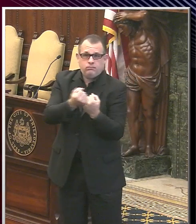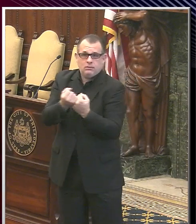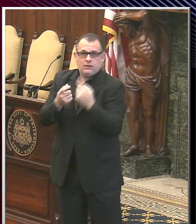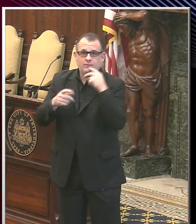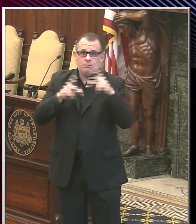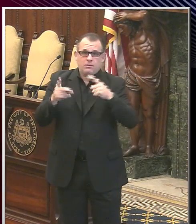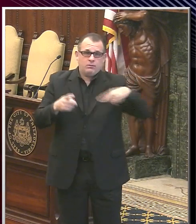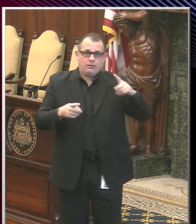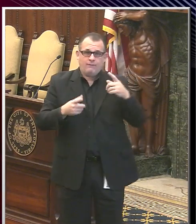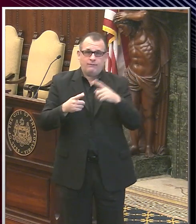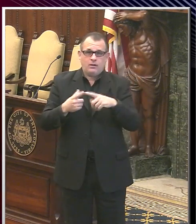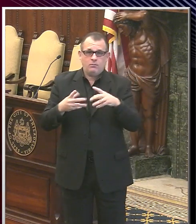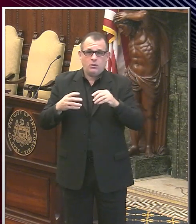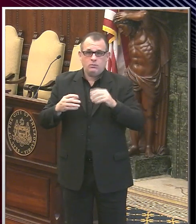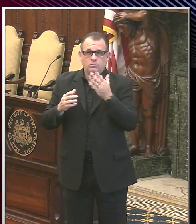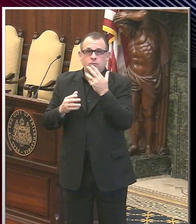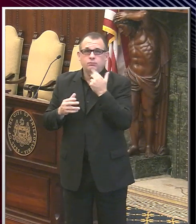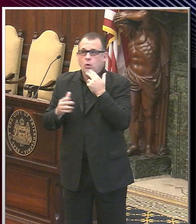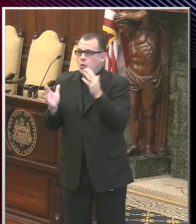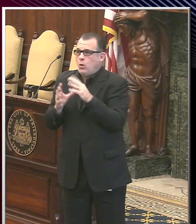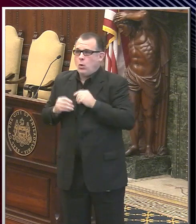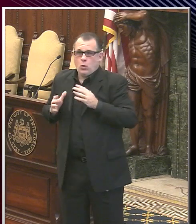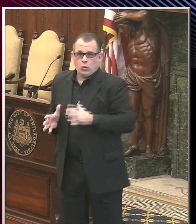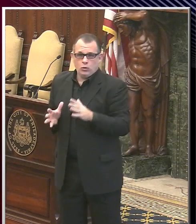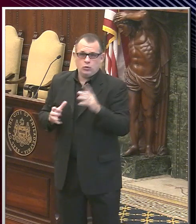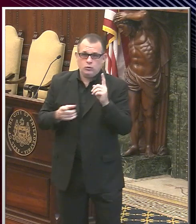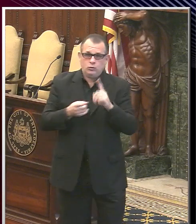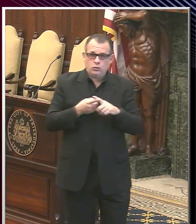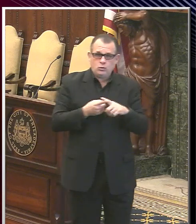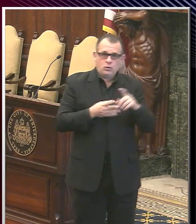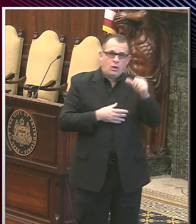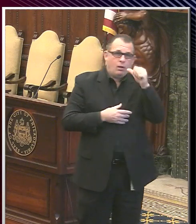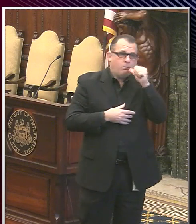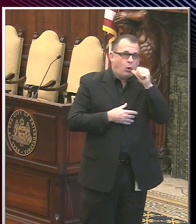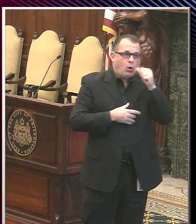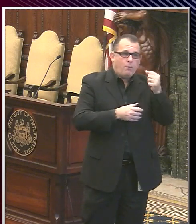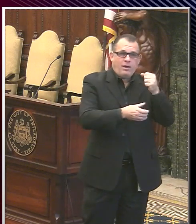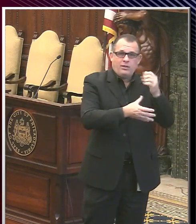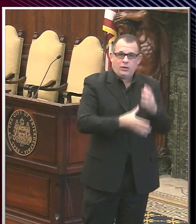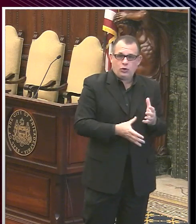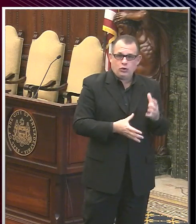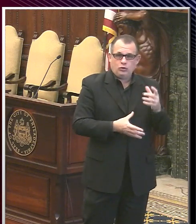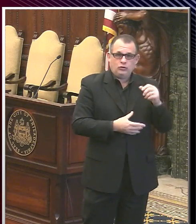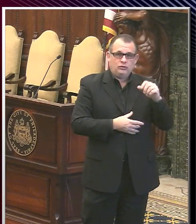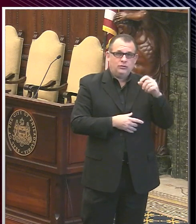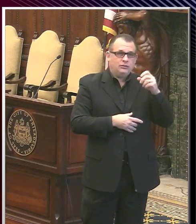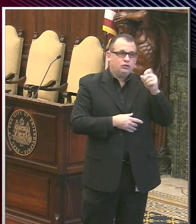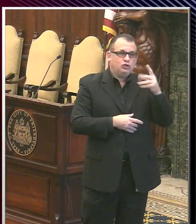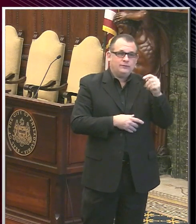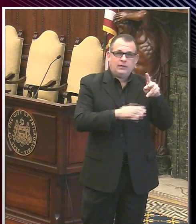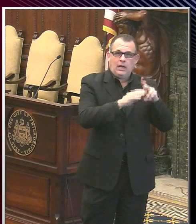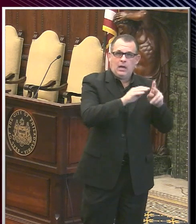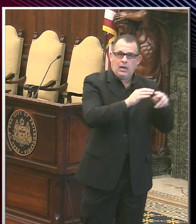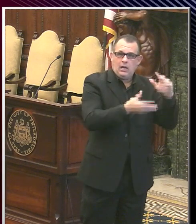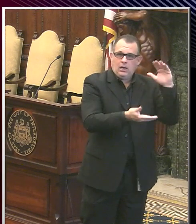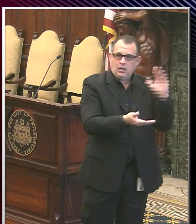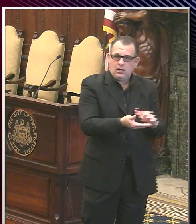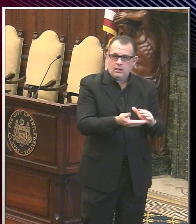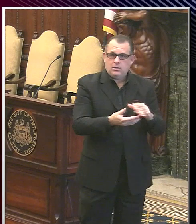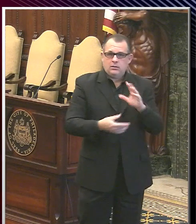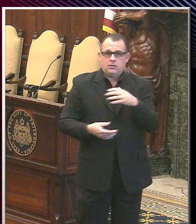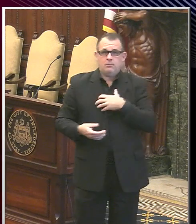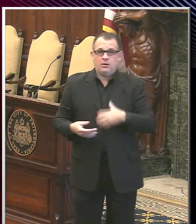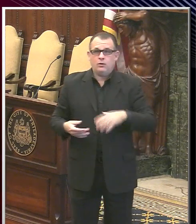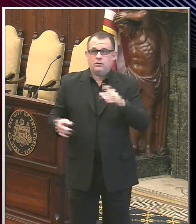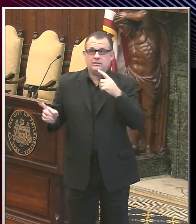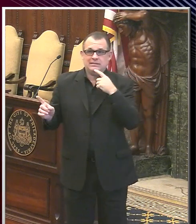the owner of the small restaurant to the bartender whose shifts or cuts are eliminated altogether? Well, first of all, the elimination